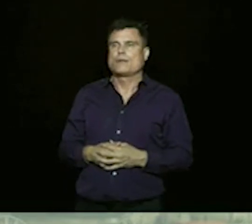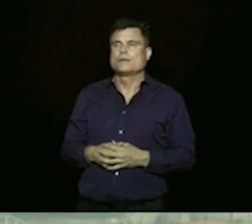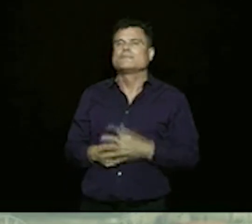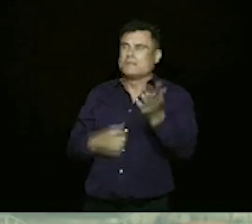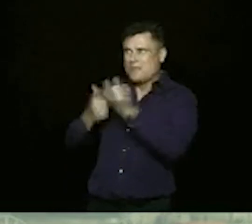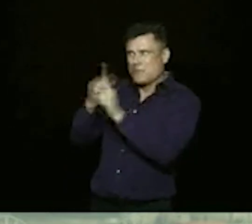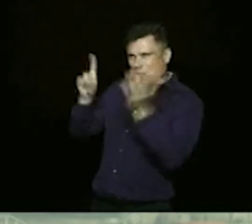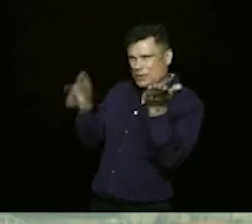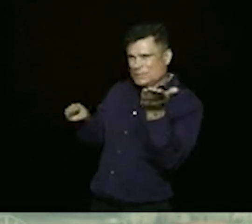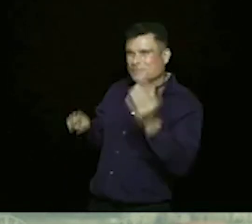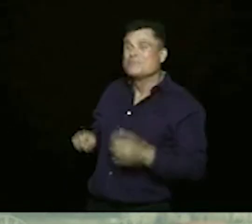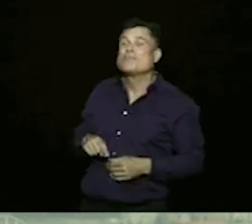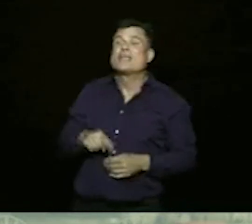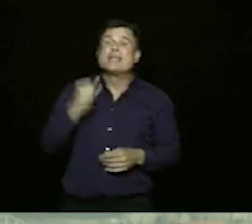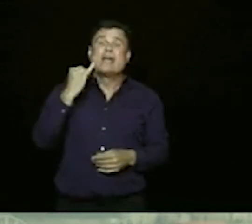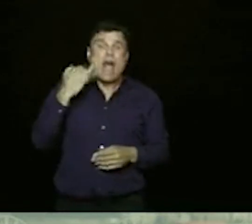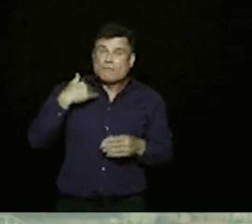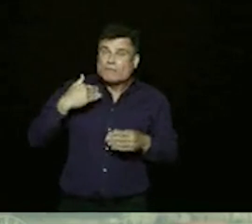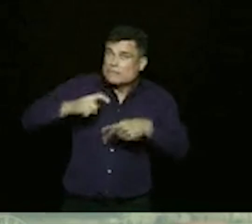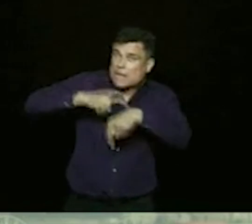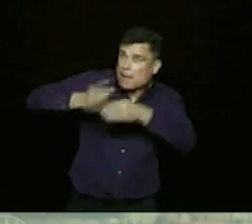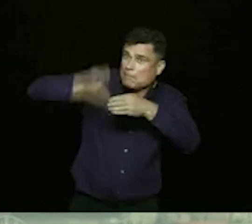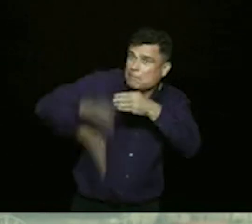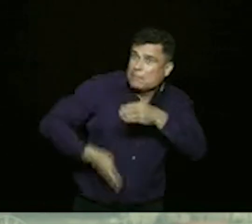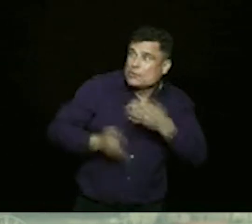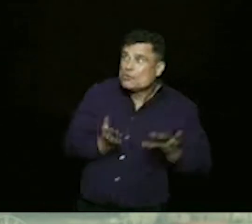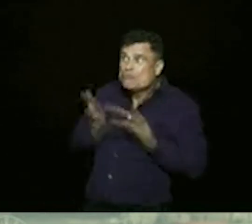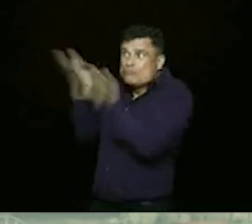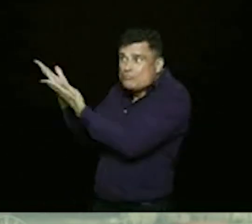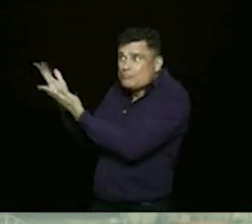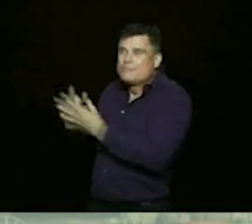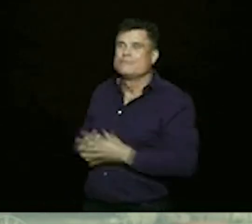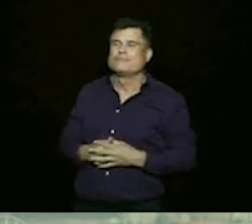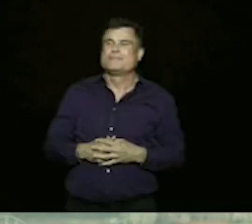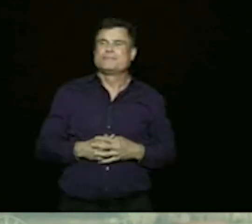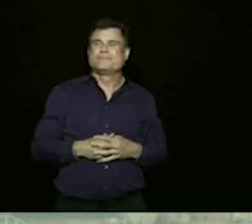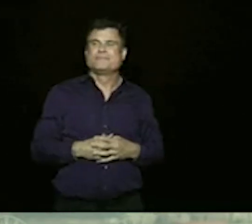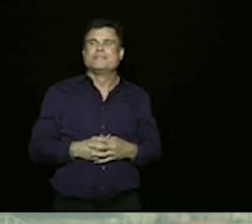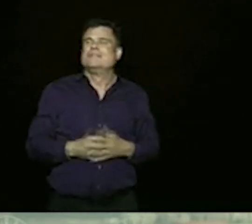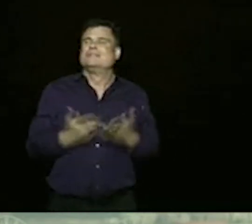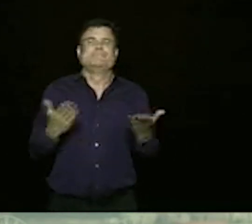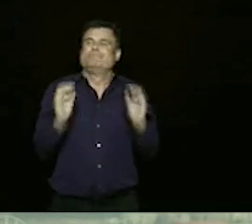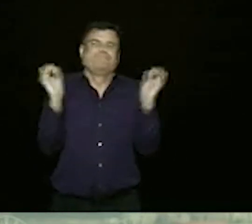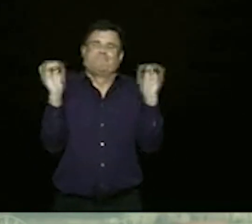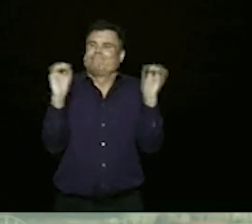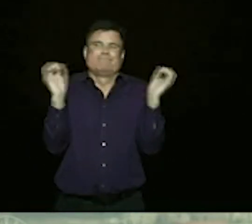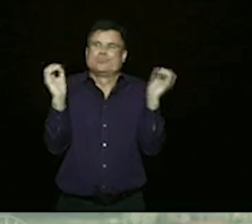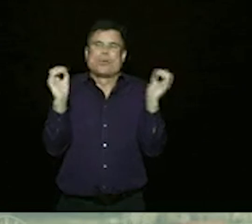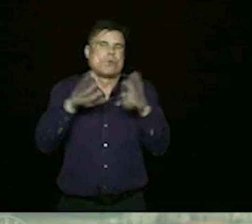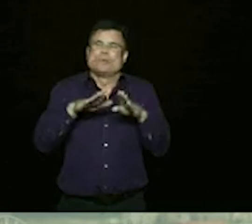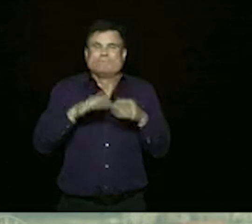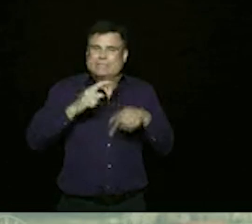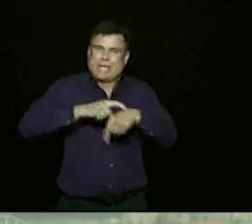specific deadline yet. Obviously, the sooner the better, but we also, in such an